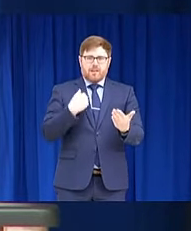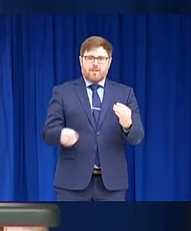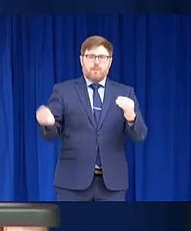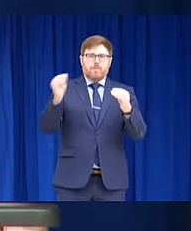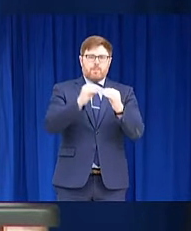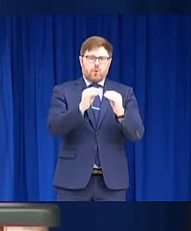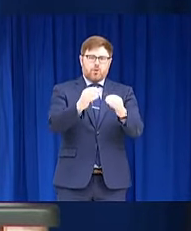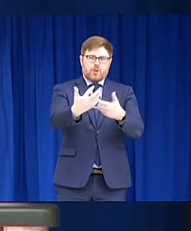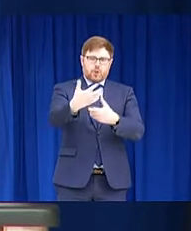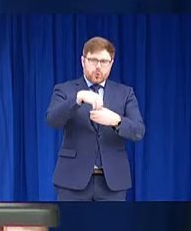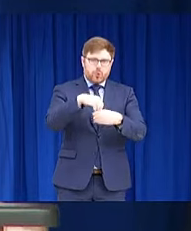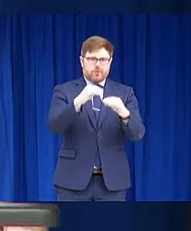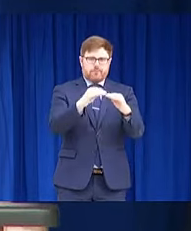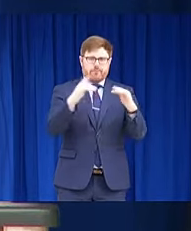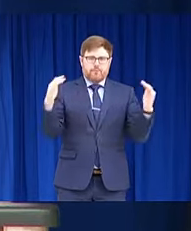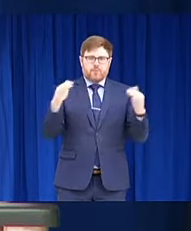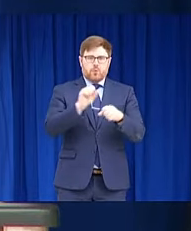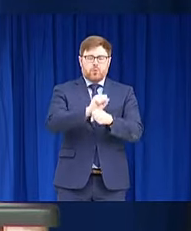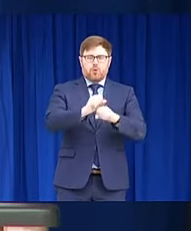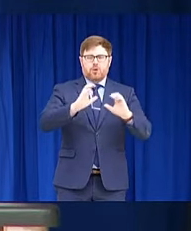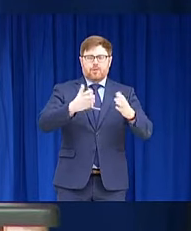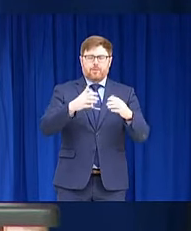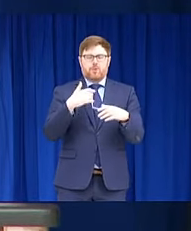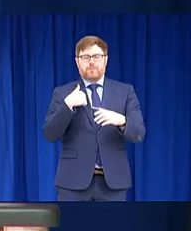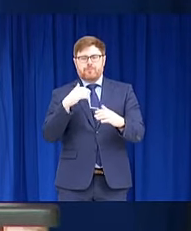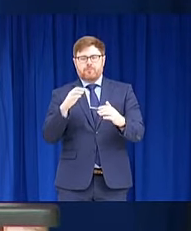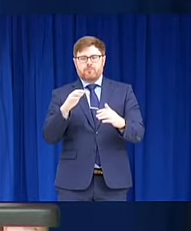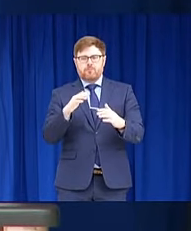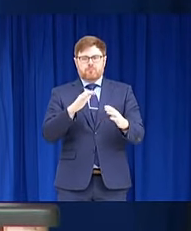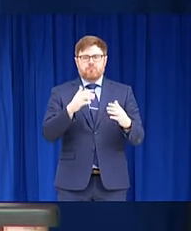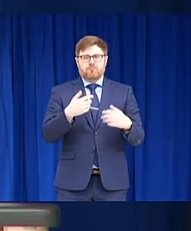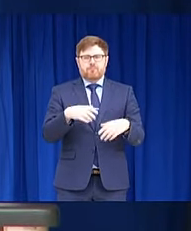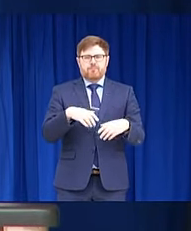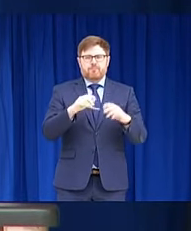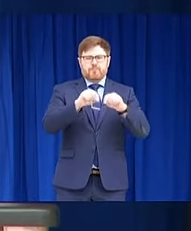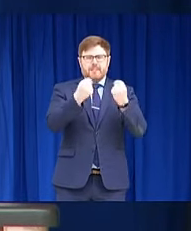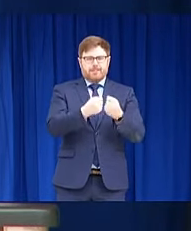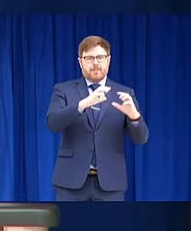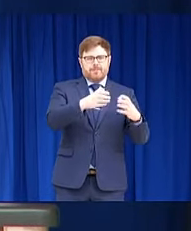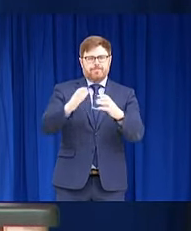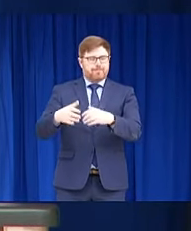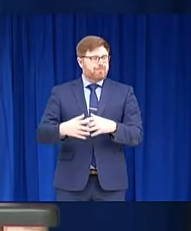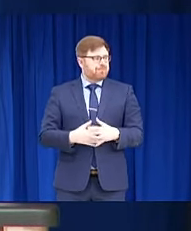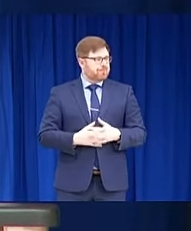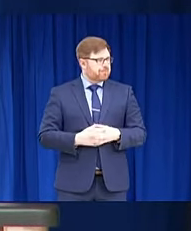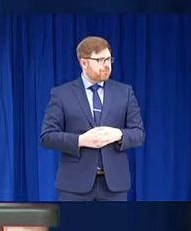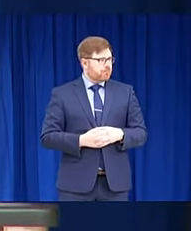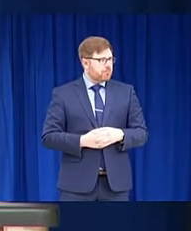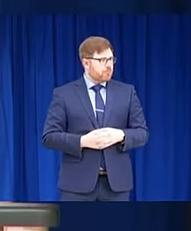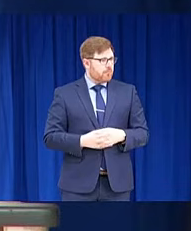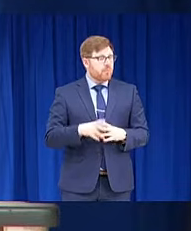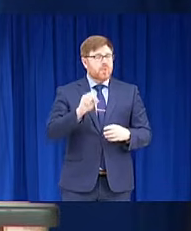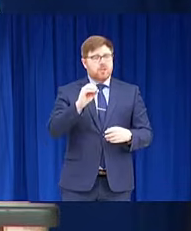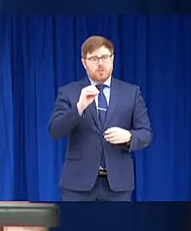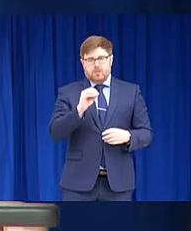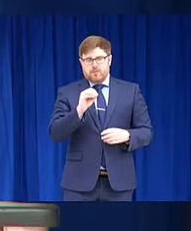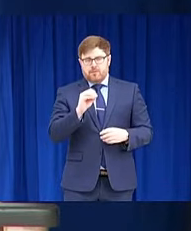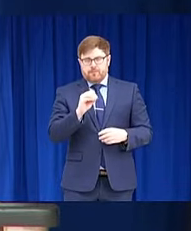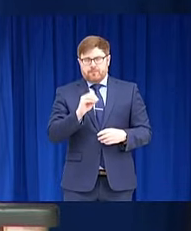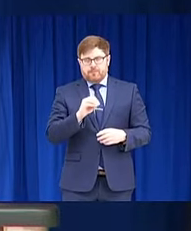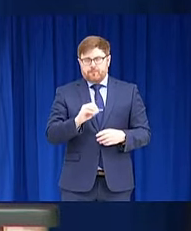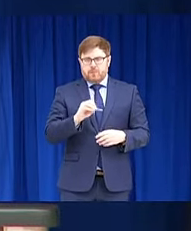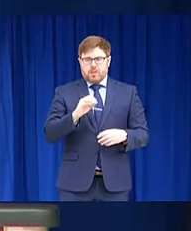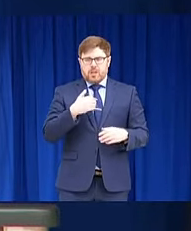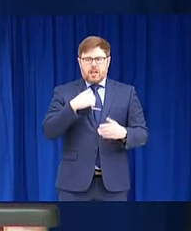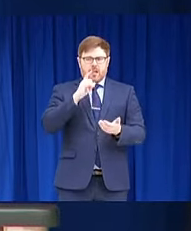teams. So I applaud the department's data action plan for sexual orientation and gender identity, which Deputy